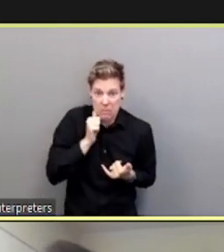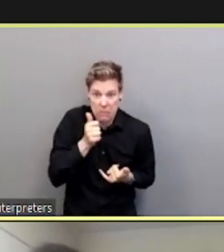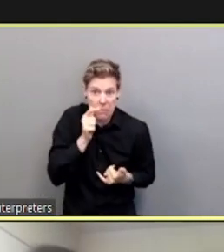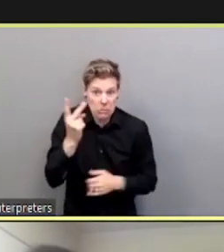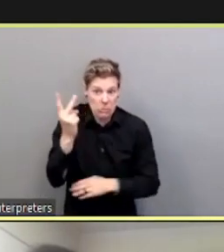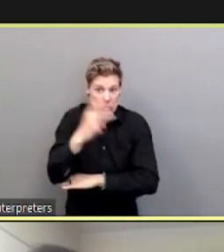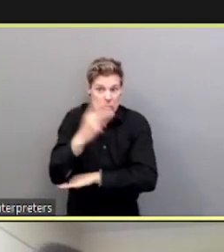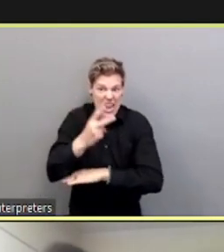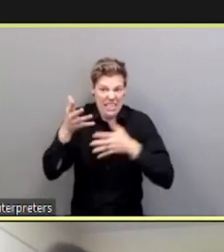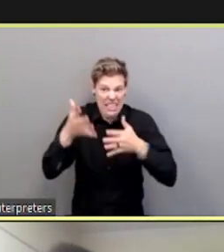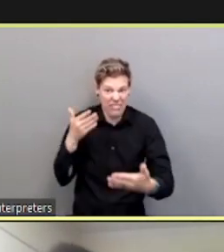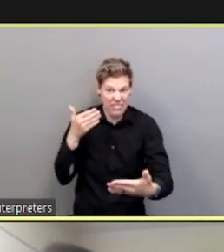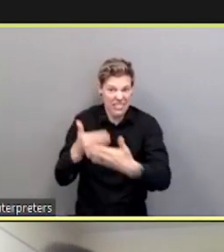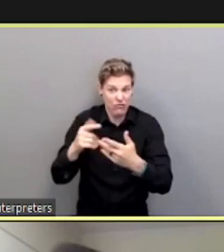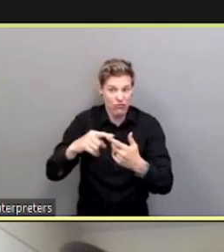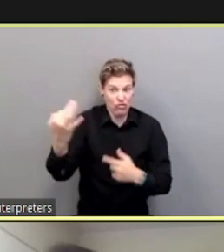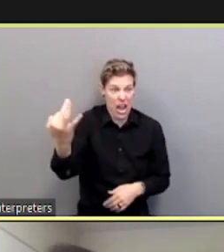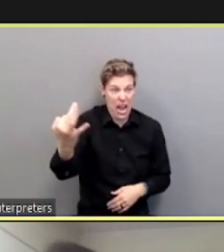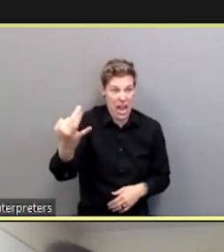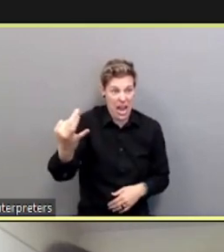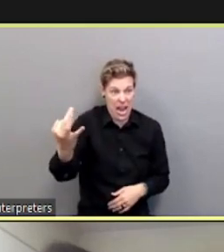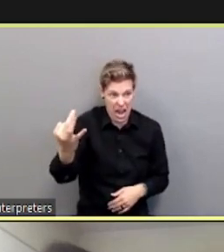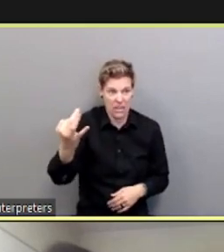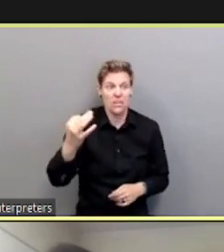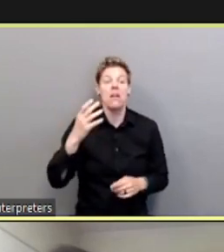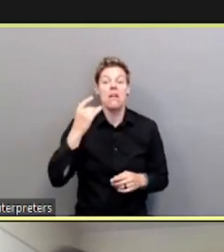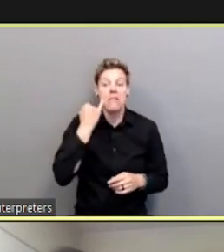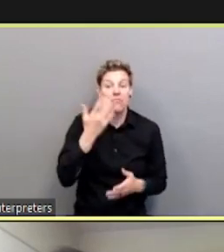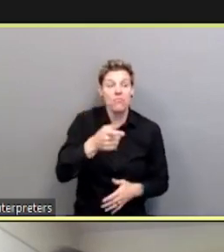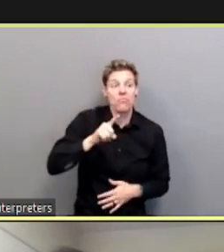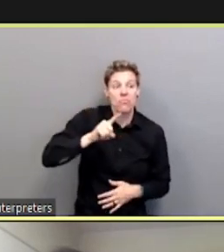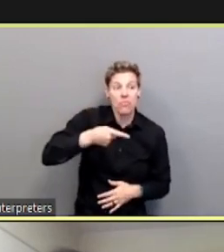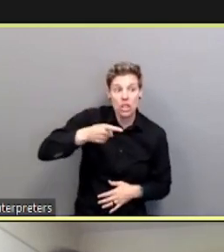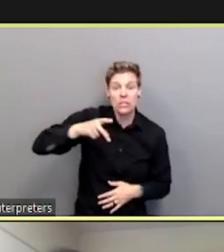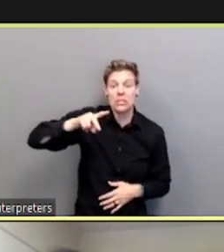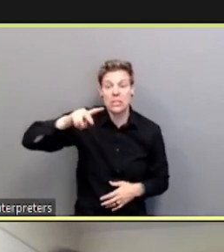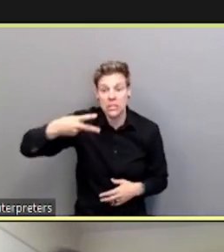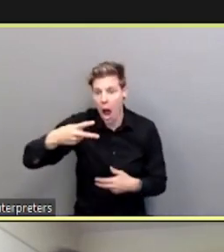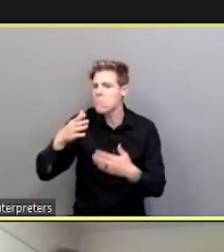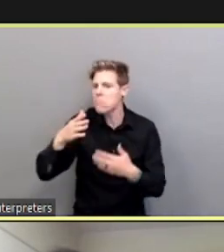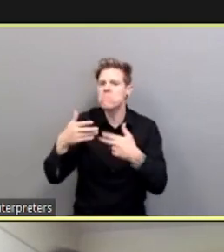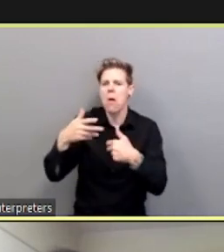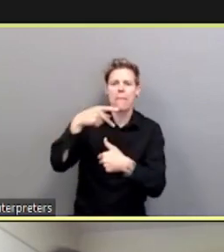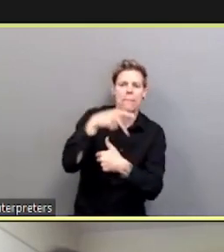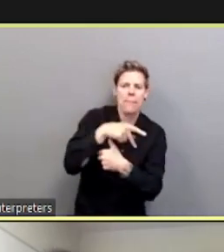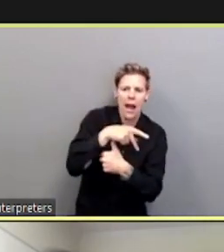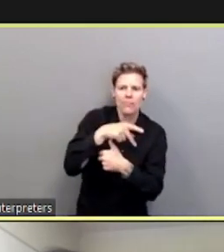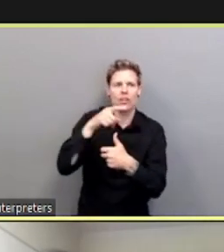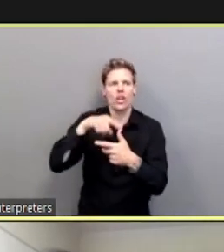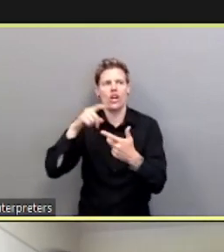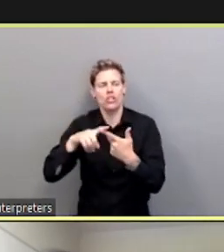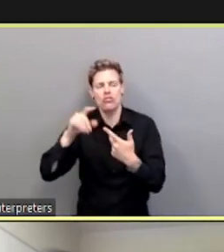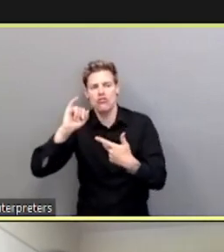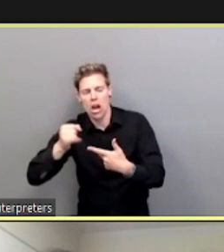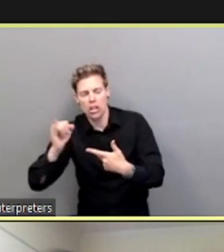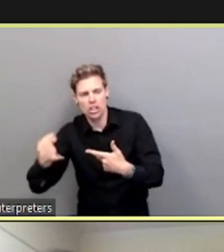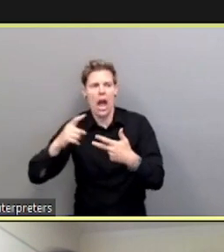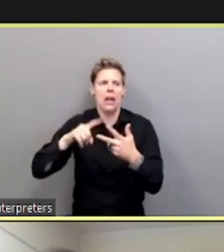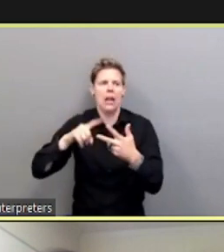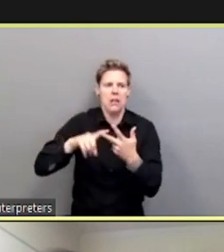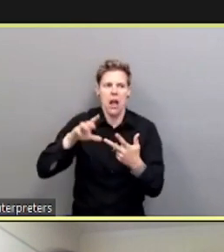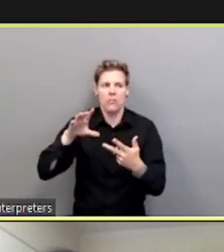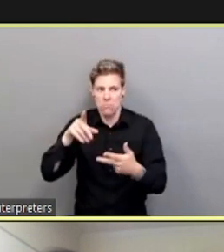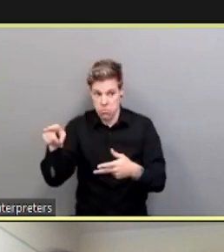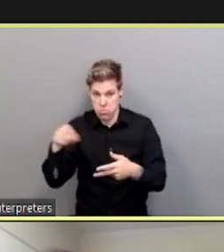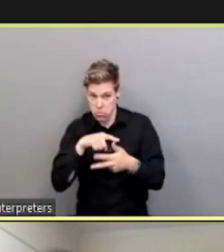Pfizer or Moderna, or your one shot of J&J during the month of August, you can get your $100 incentive still